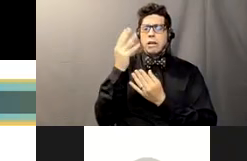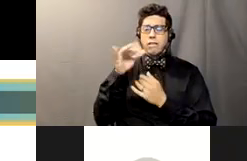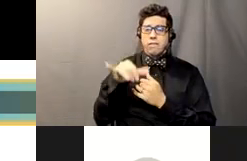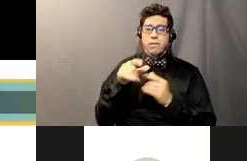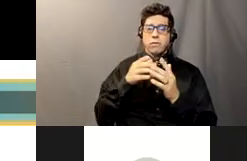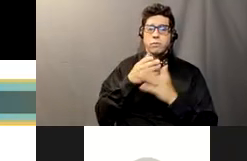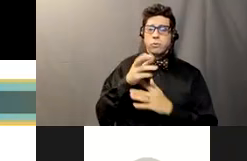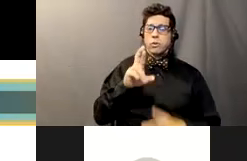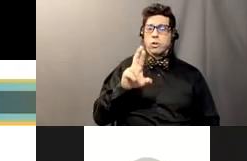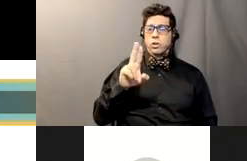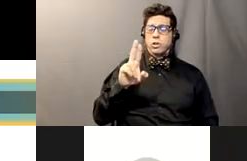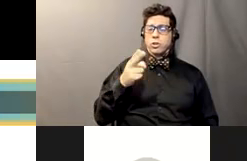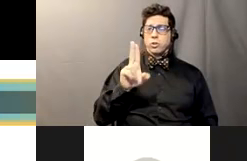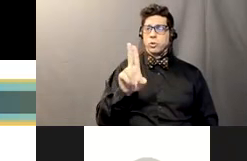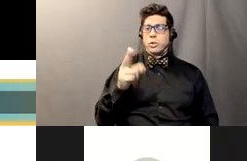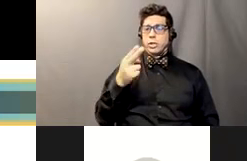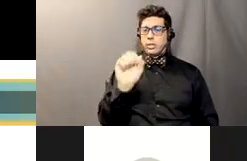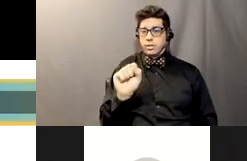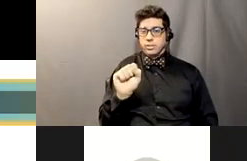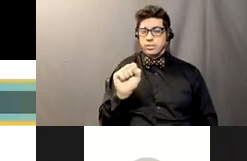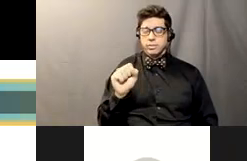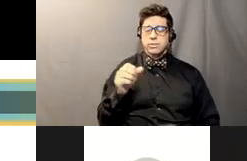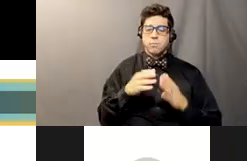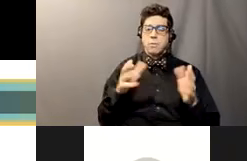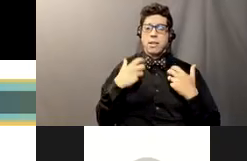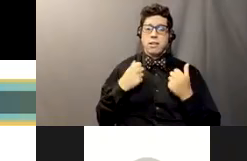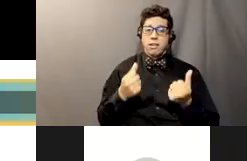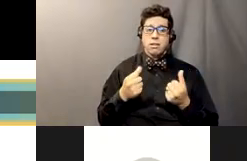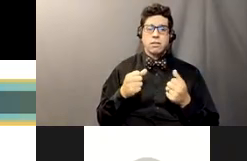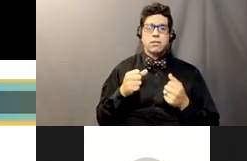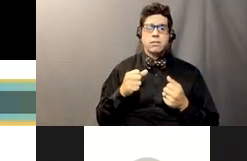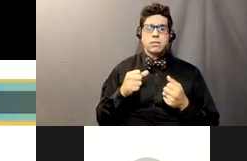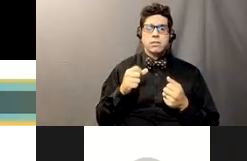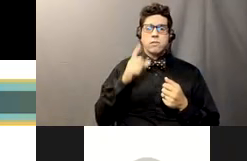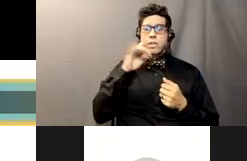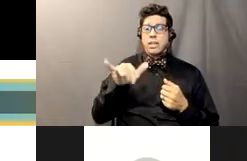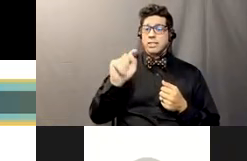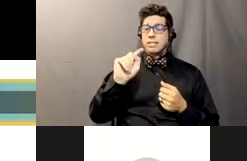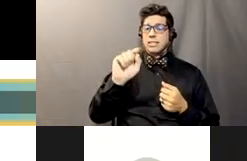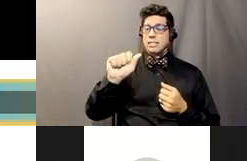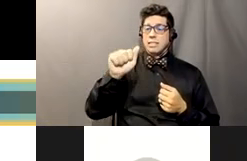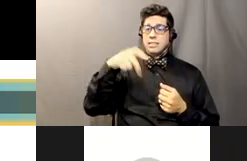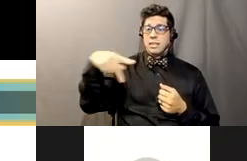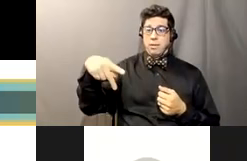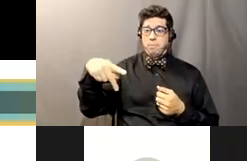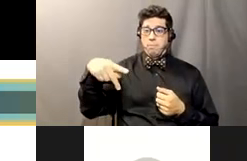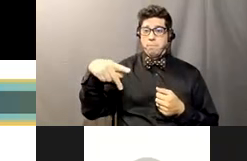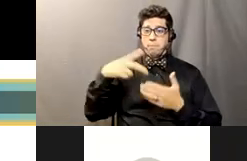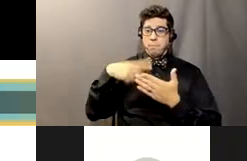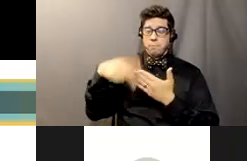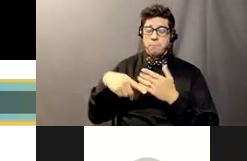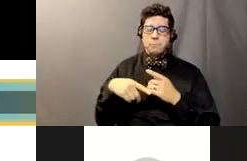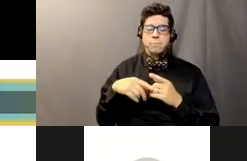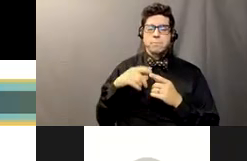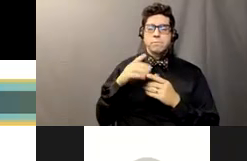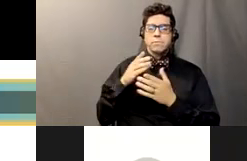Public Health, and this is related to the TSAP program. So this is some of the information that they use in recognizing which districts to be